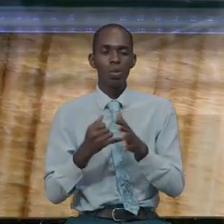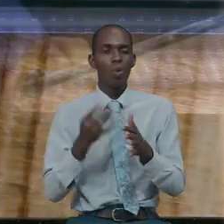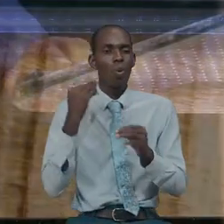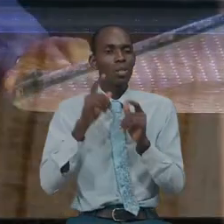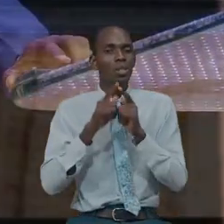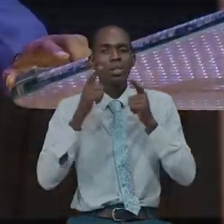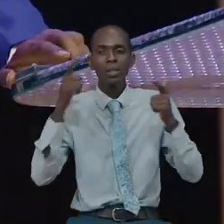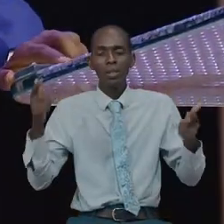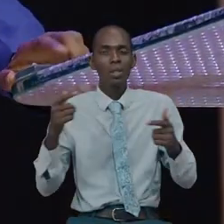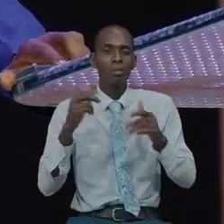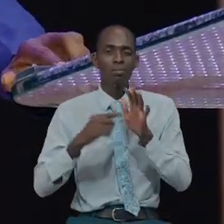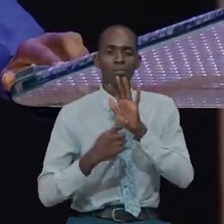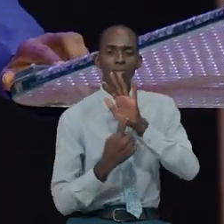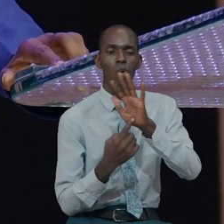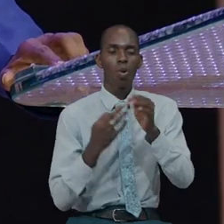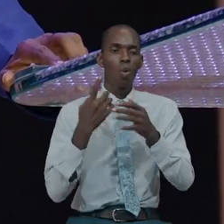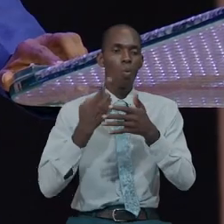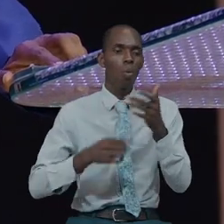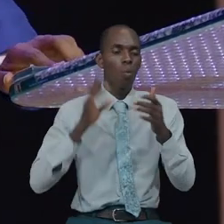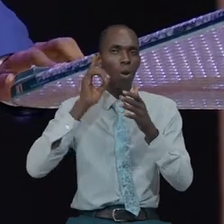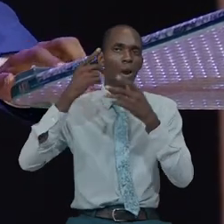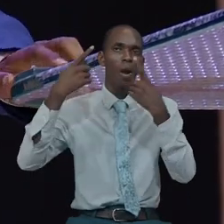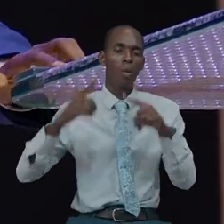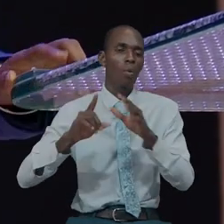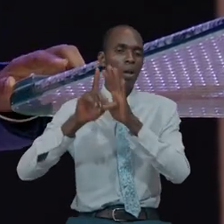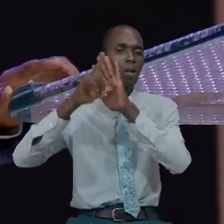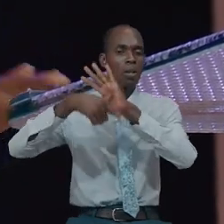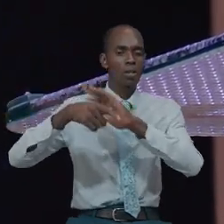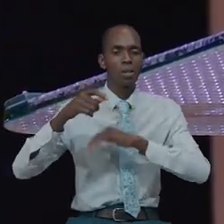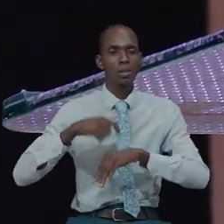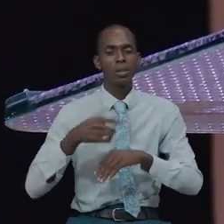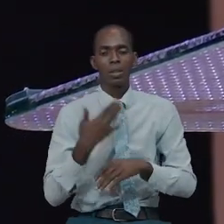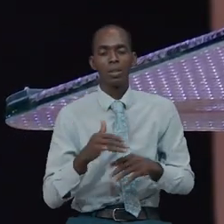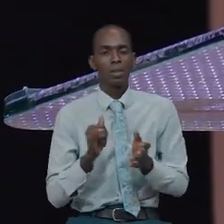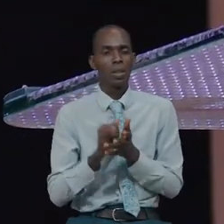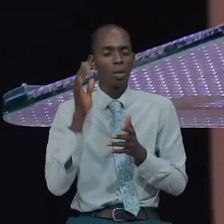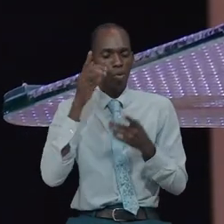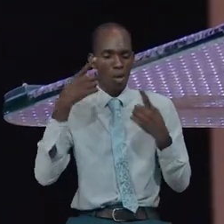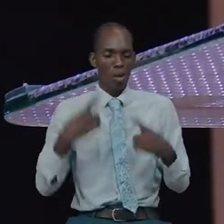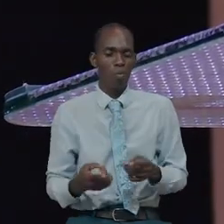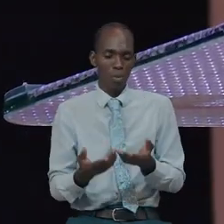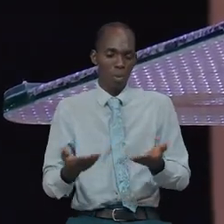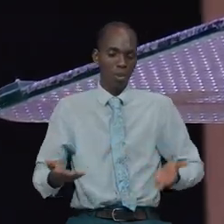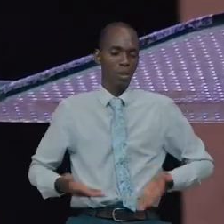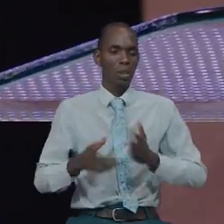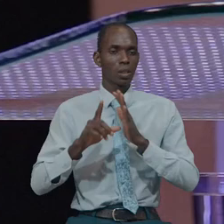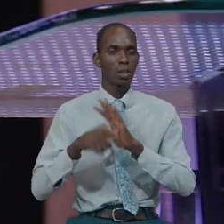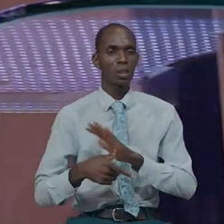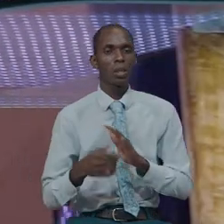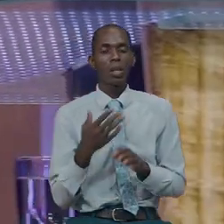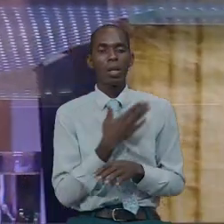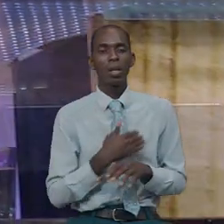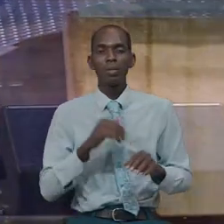a great revelation of things that will happen in the latter days, the things that will happen hereafter. And then he